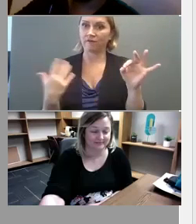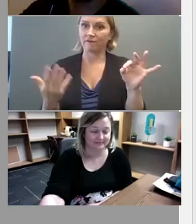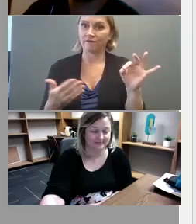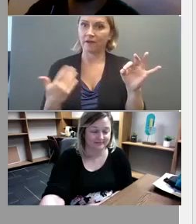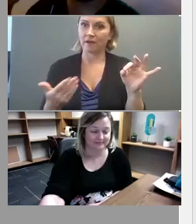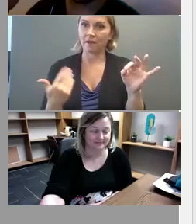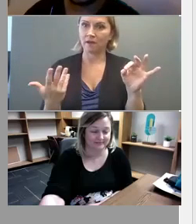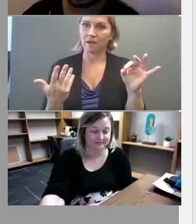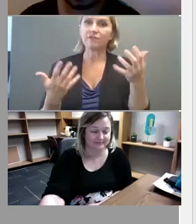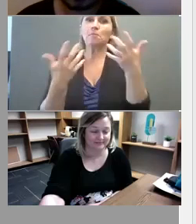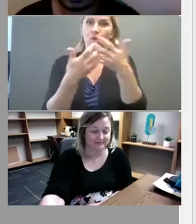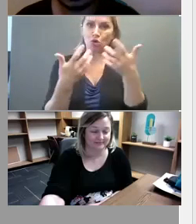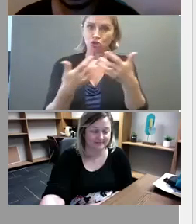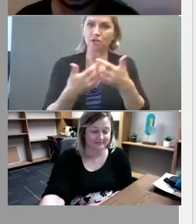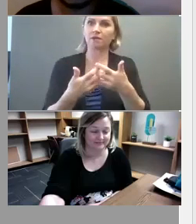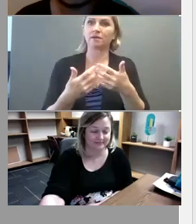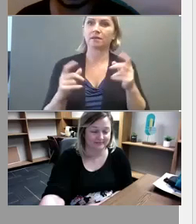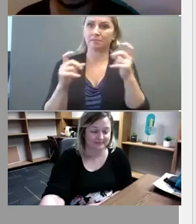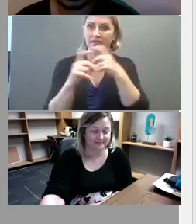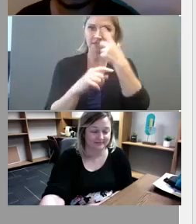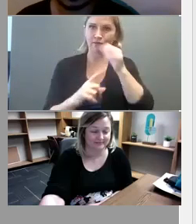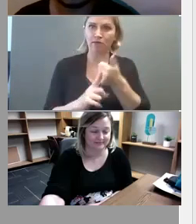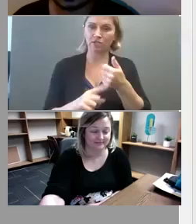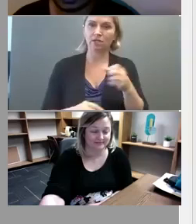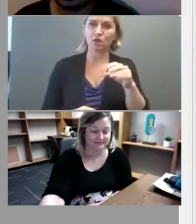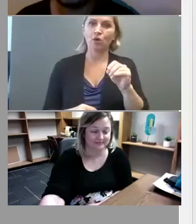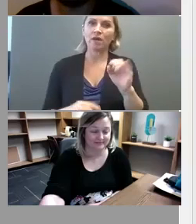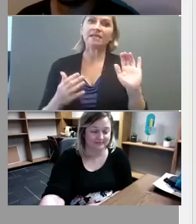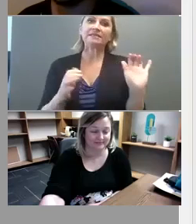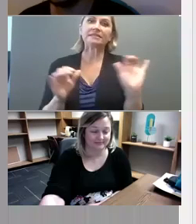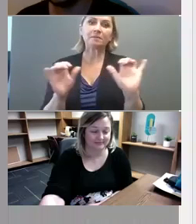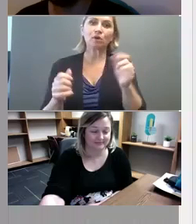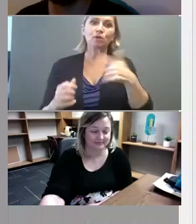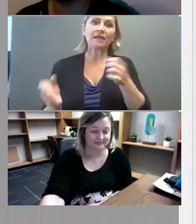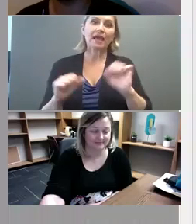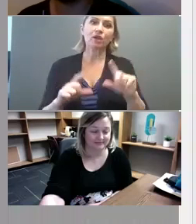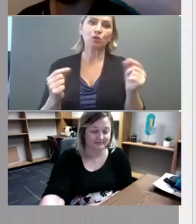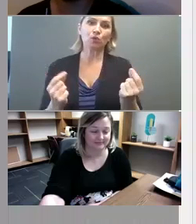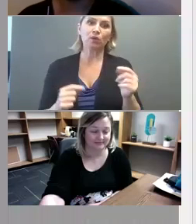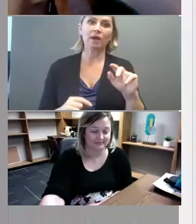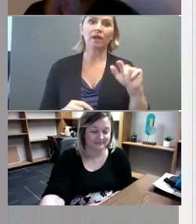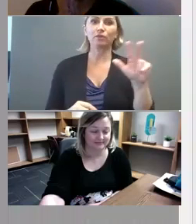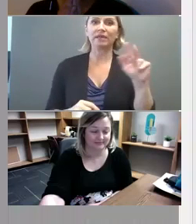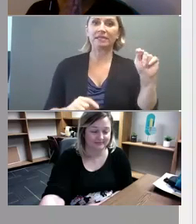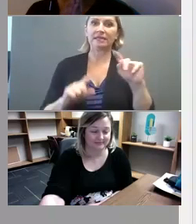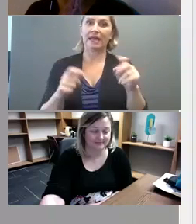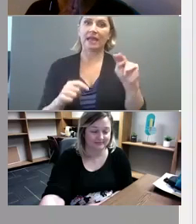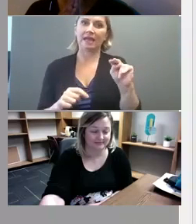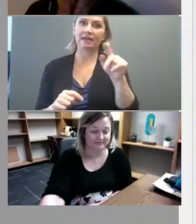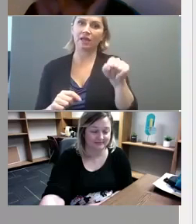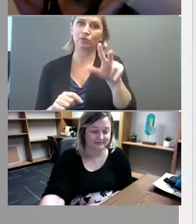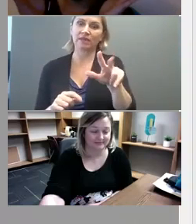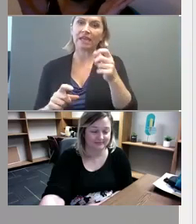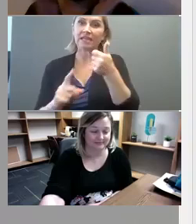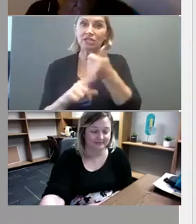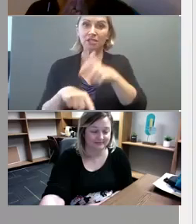the merge complexity for each level. Similar to that, we also can do for 3t n by 3 plus n, where every time we are